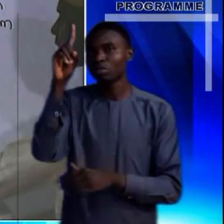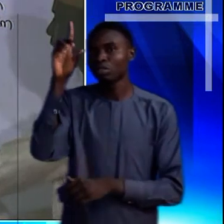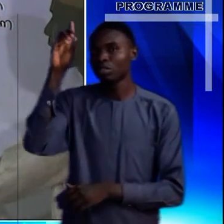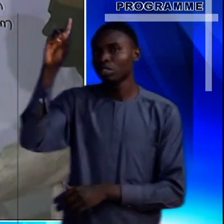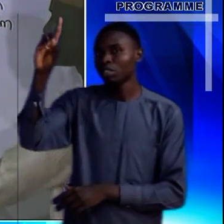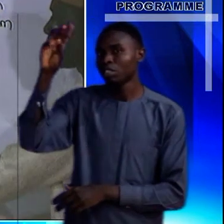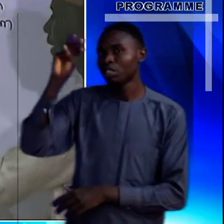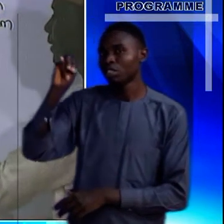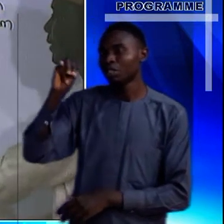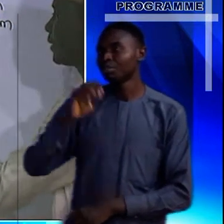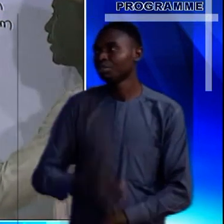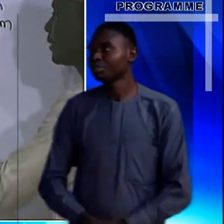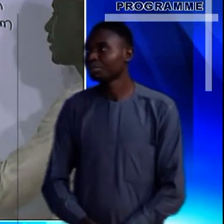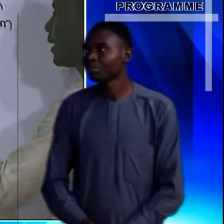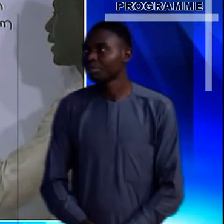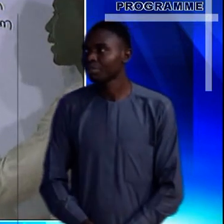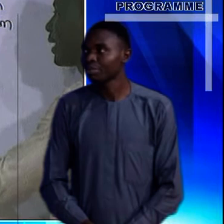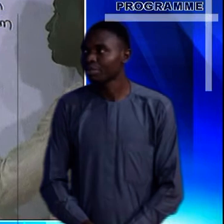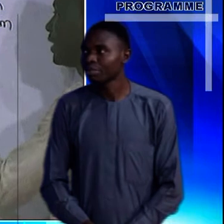Then 10